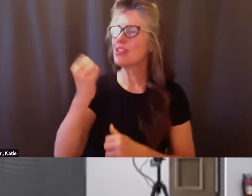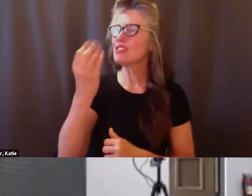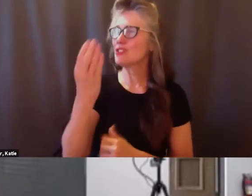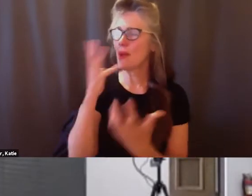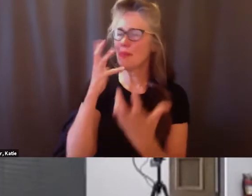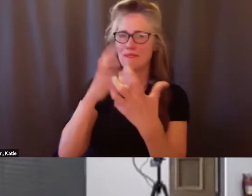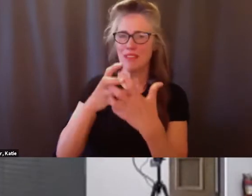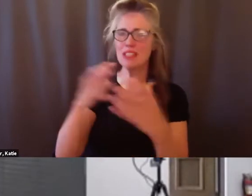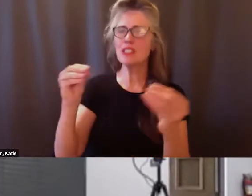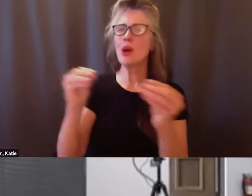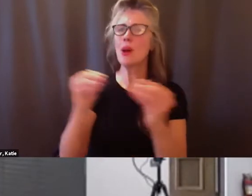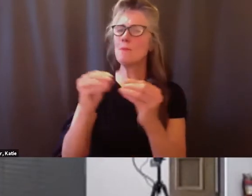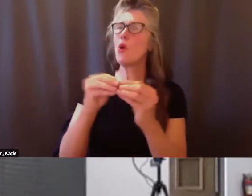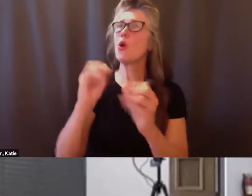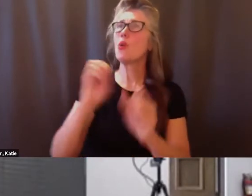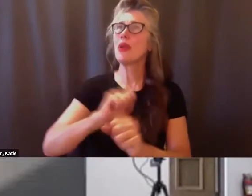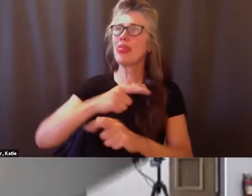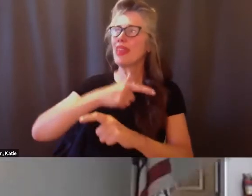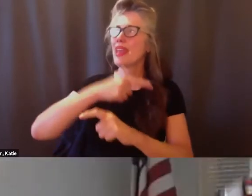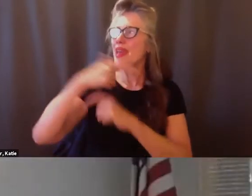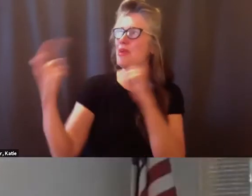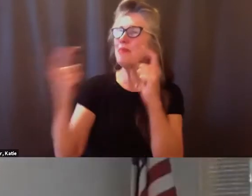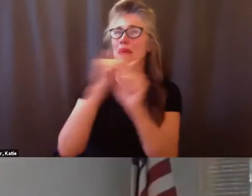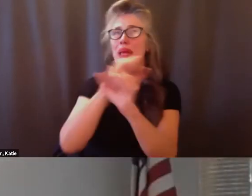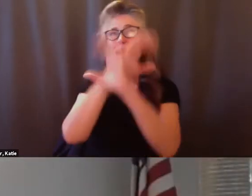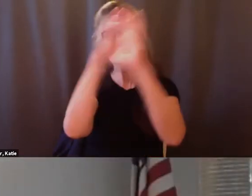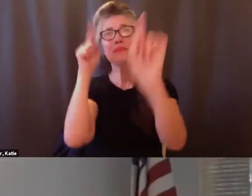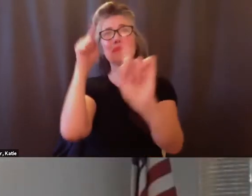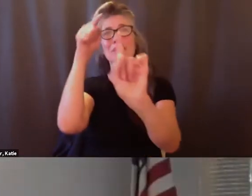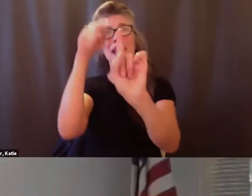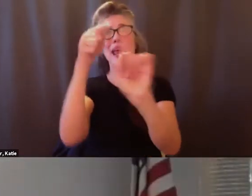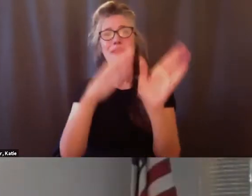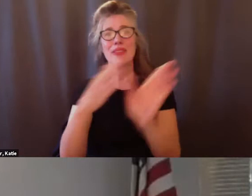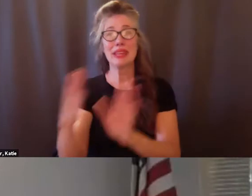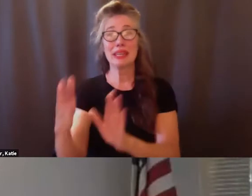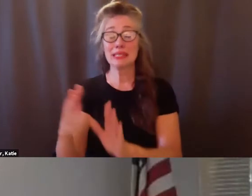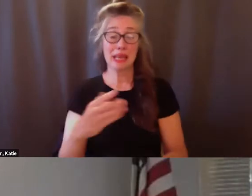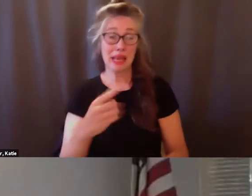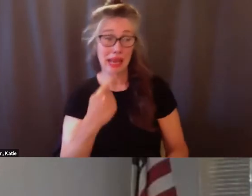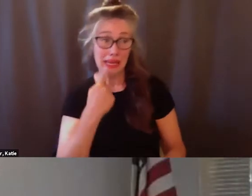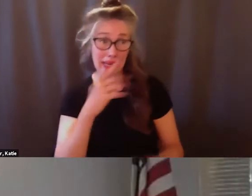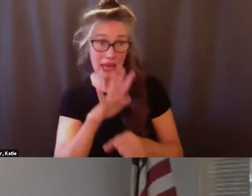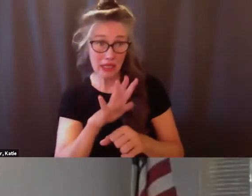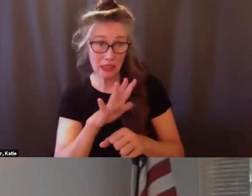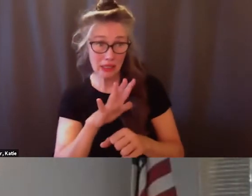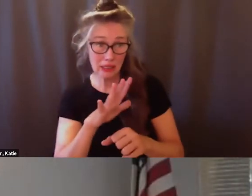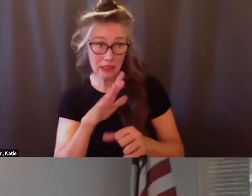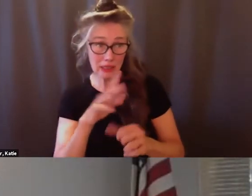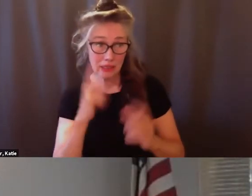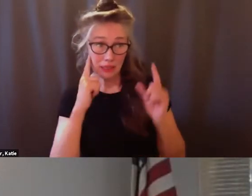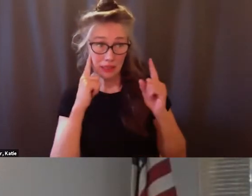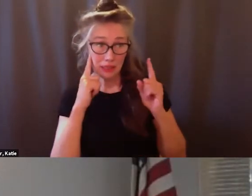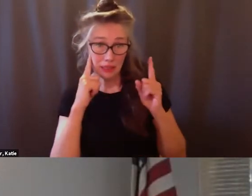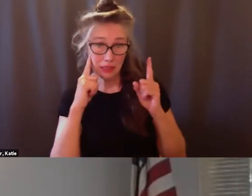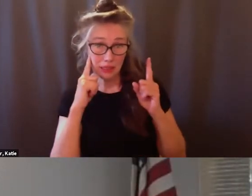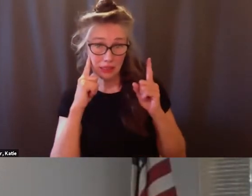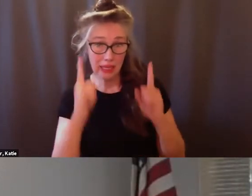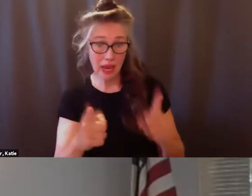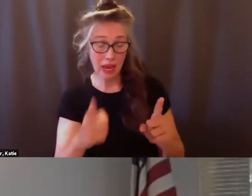the bigger scheme of things. And so may I confirm with Ms. Trujillo that we do not have any public comment on this